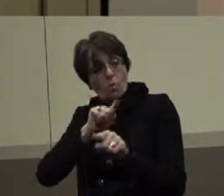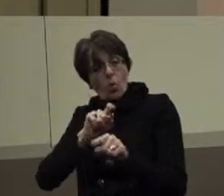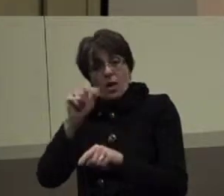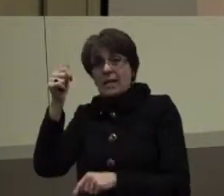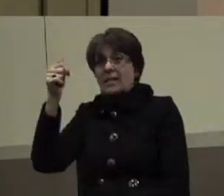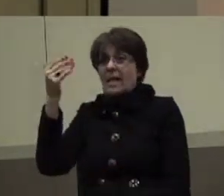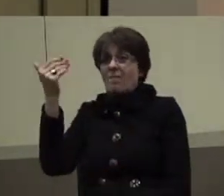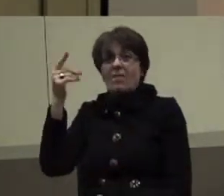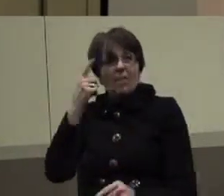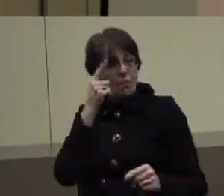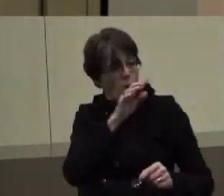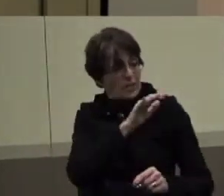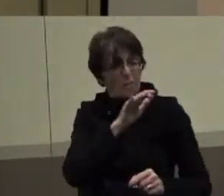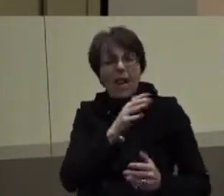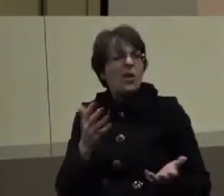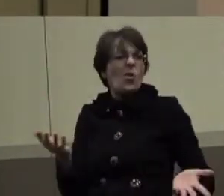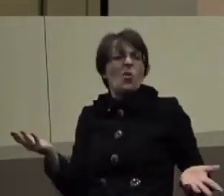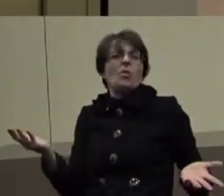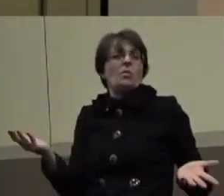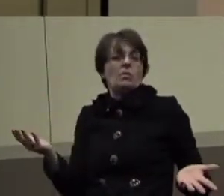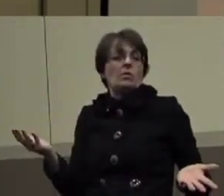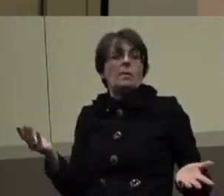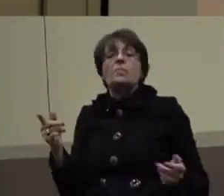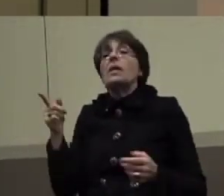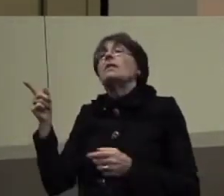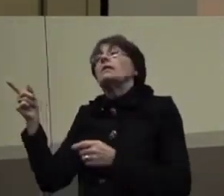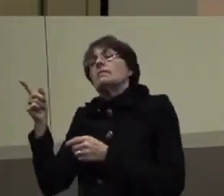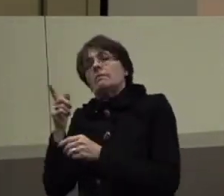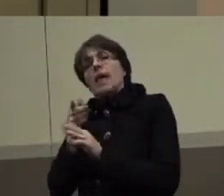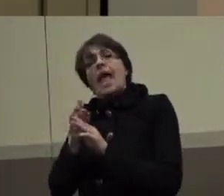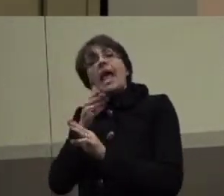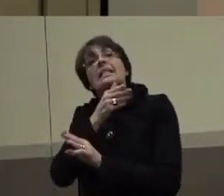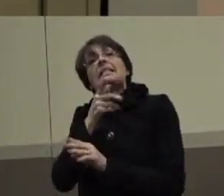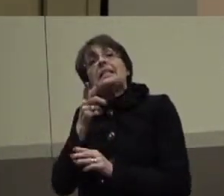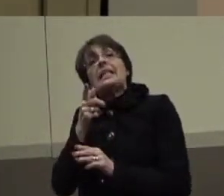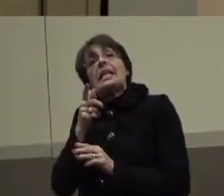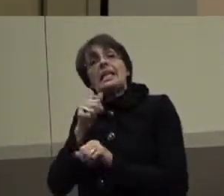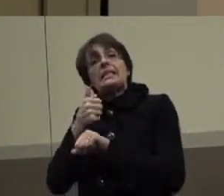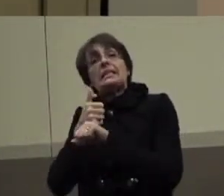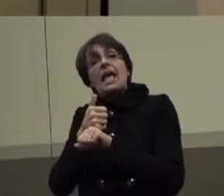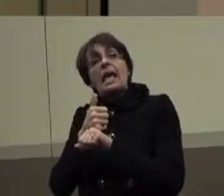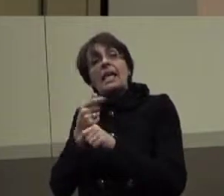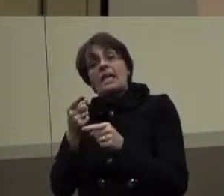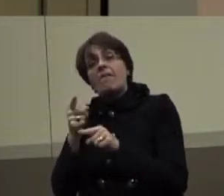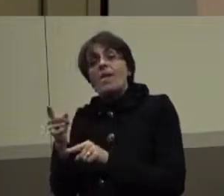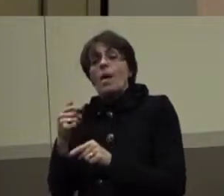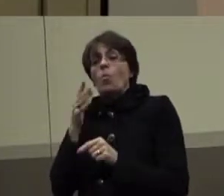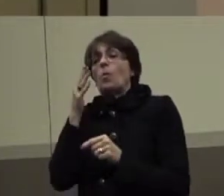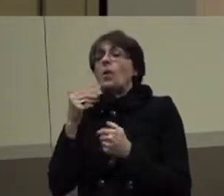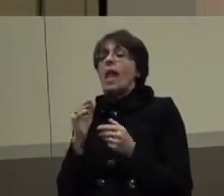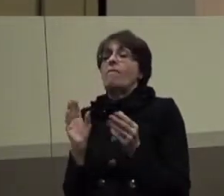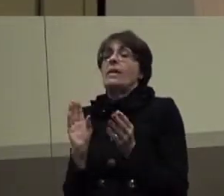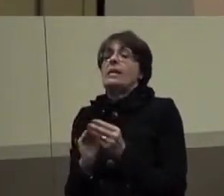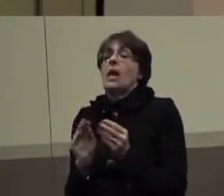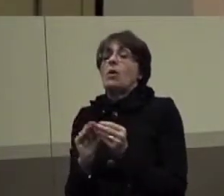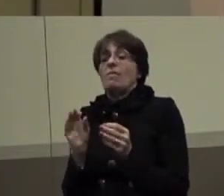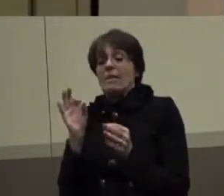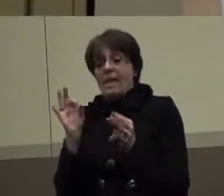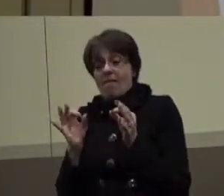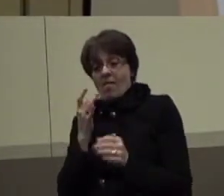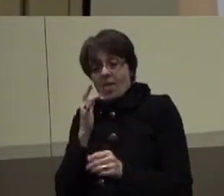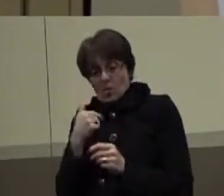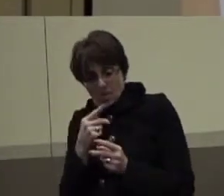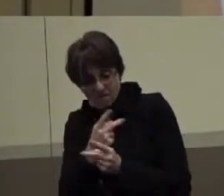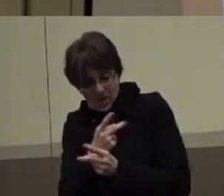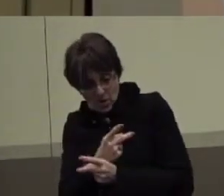or was that something else? Antecedent setting event, we would get a narrative. And if we were lucky, we could